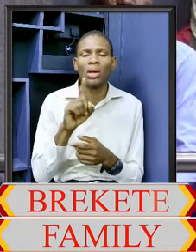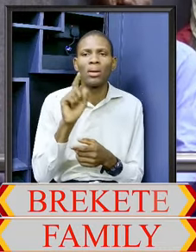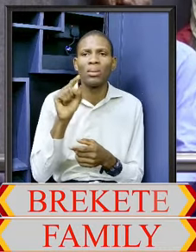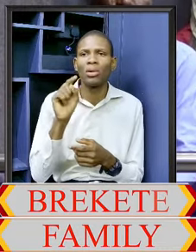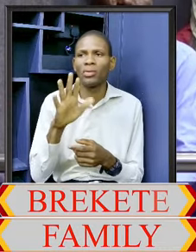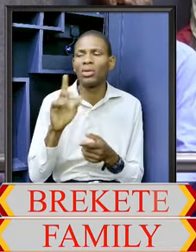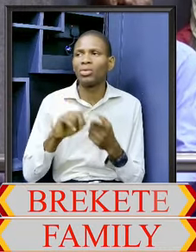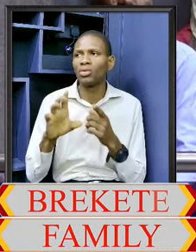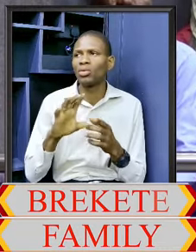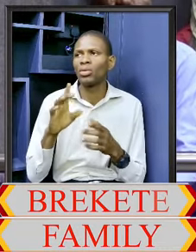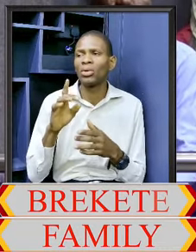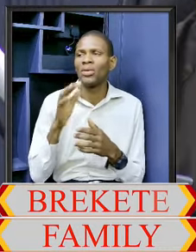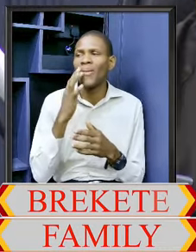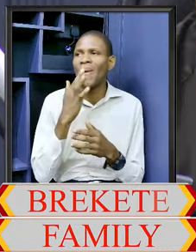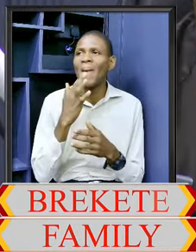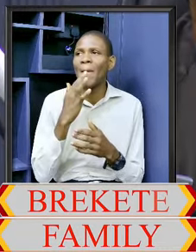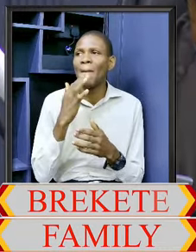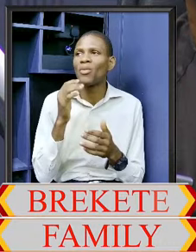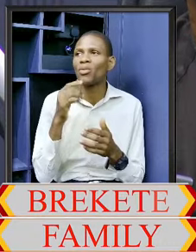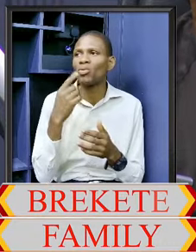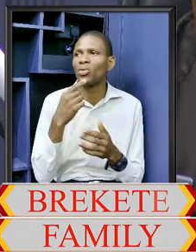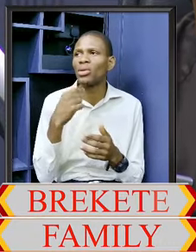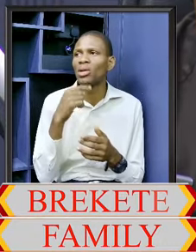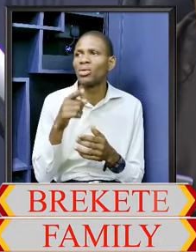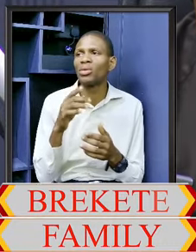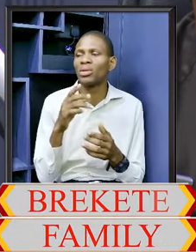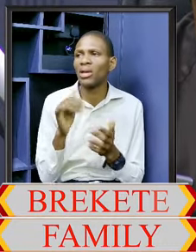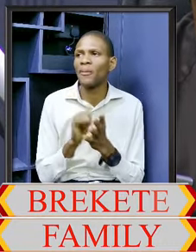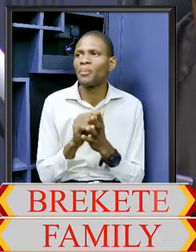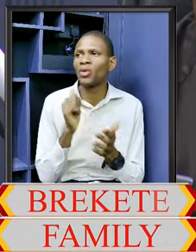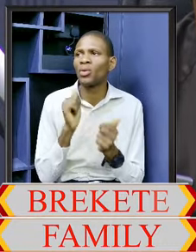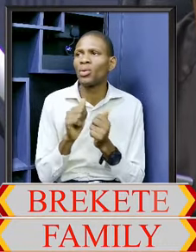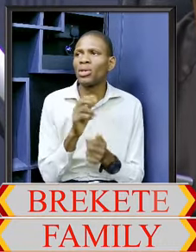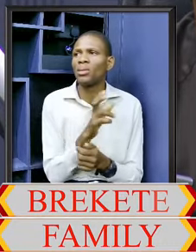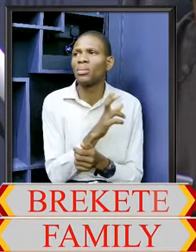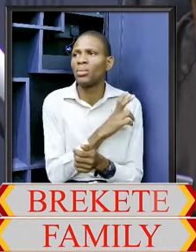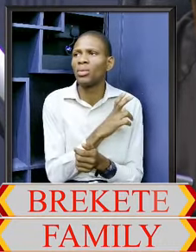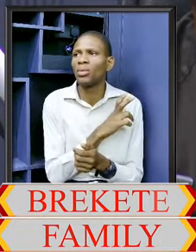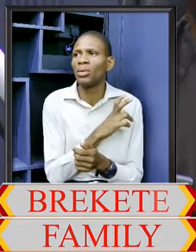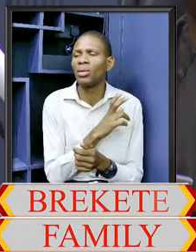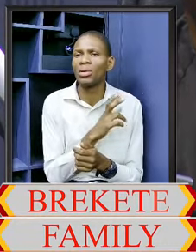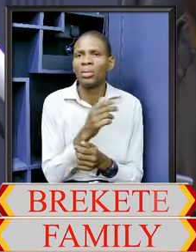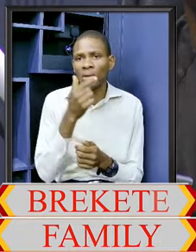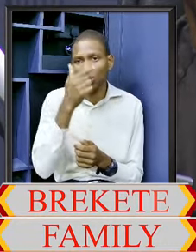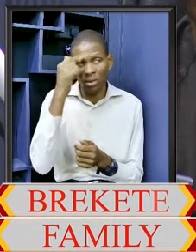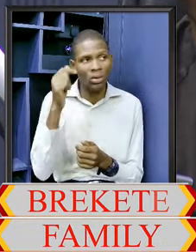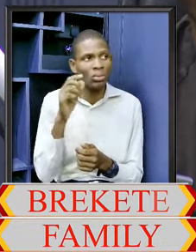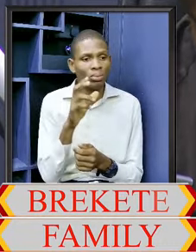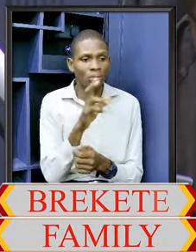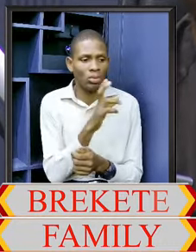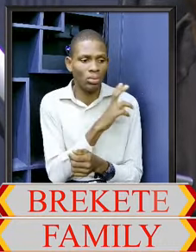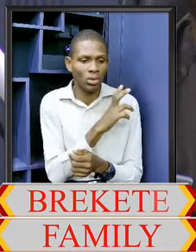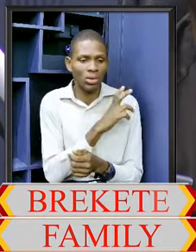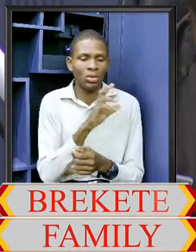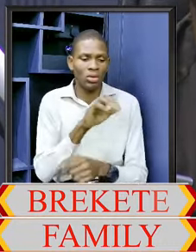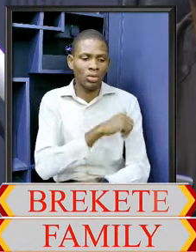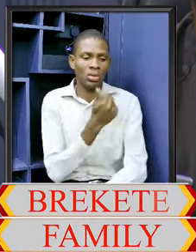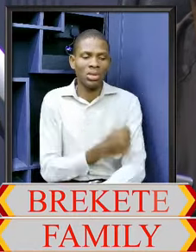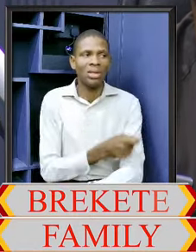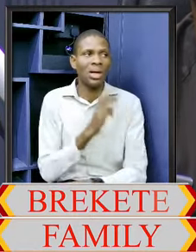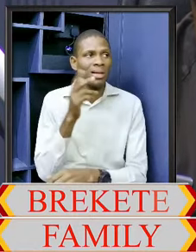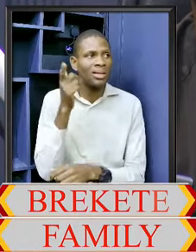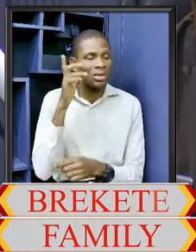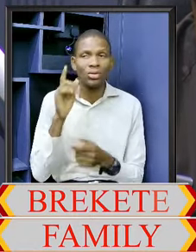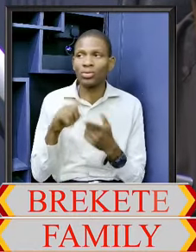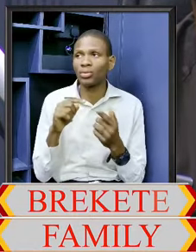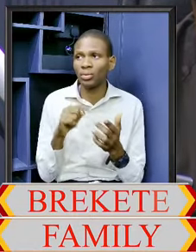share or what? Who tell you that? Which police you go? Okay, because police authorities are listening to this matter. No.